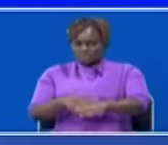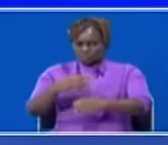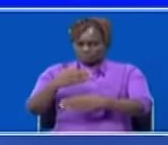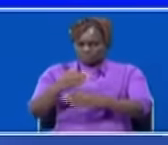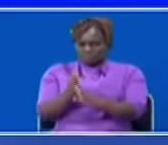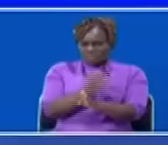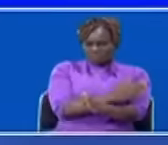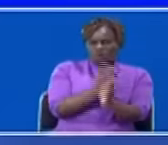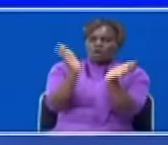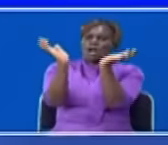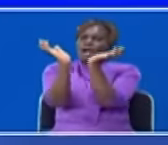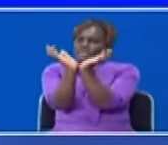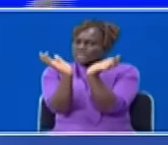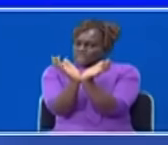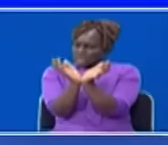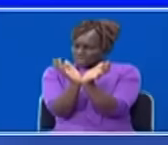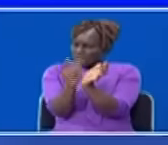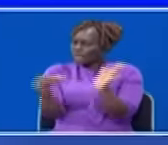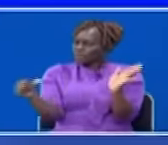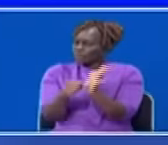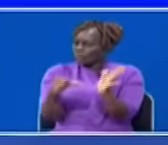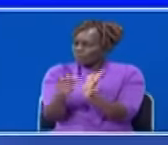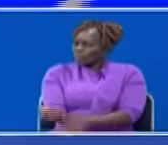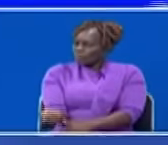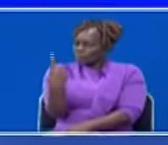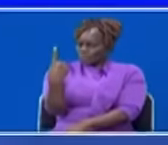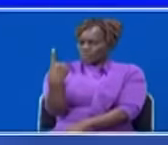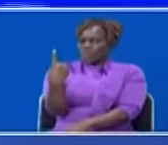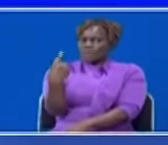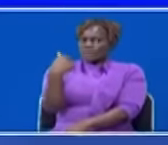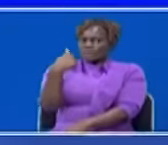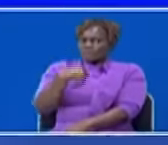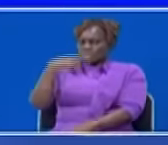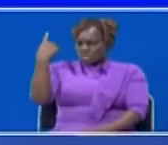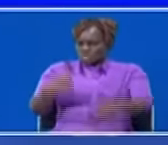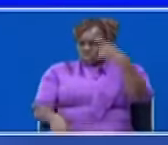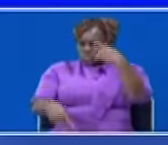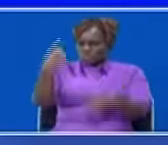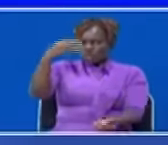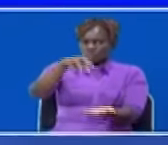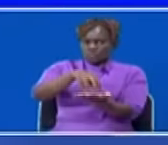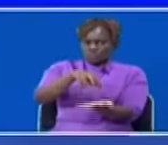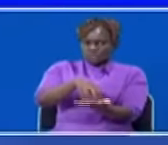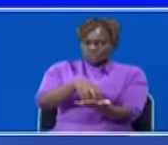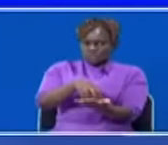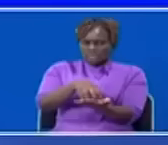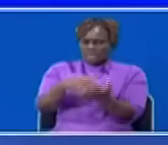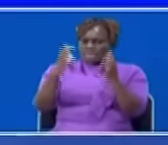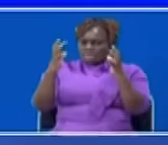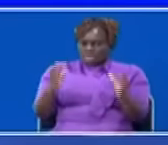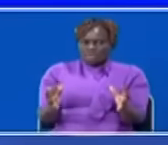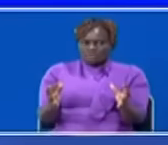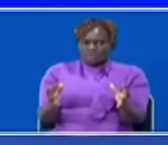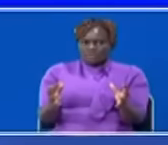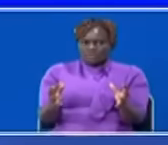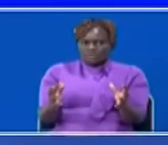to Kasarani. Yeah. Kasarani ended up being Kisirani. I was poised to win this position of Secretary General by landslide. They say